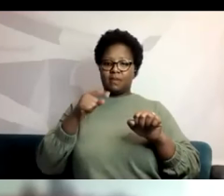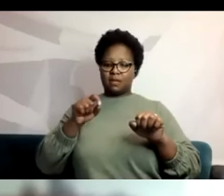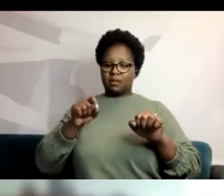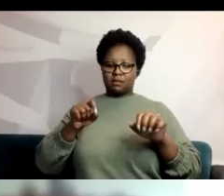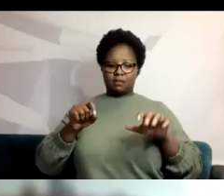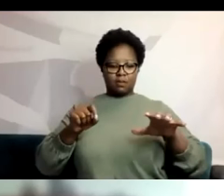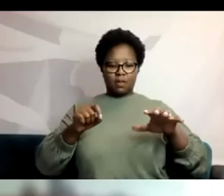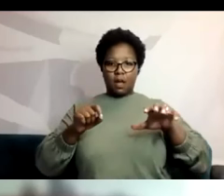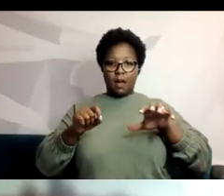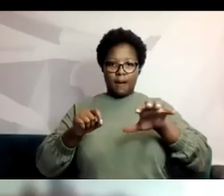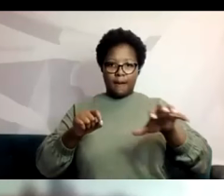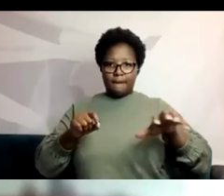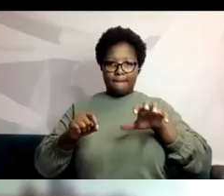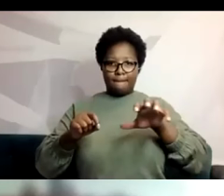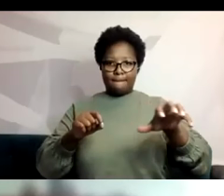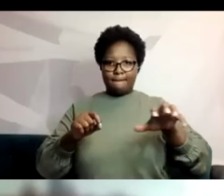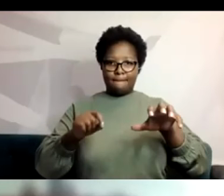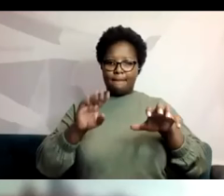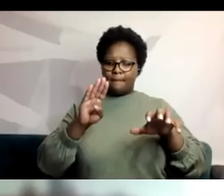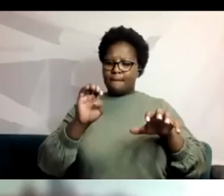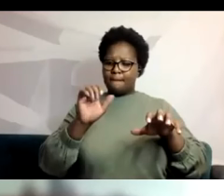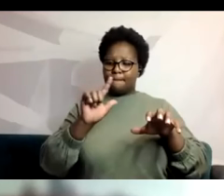Video, please.